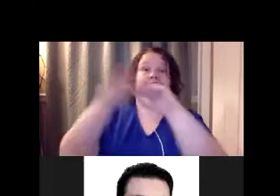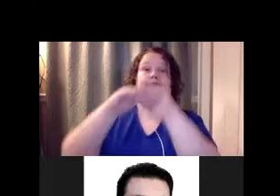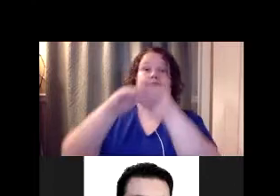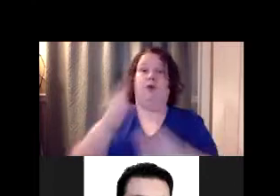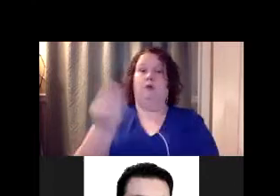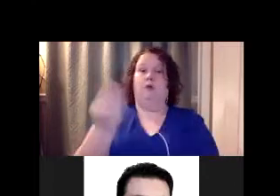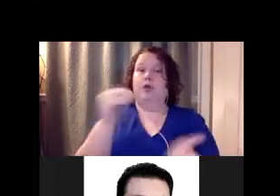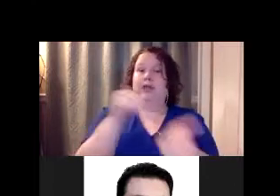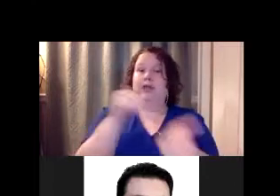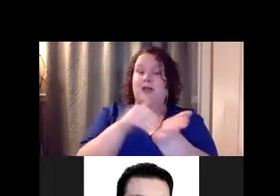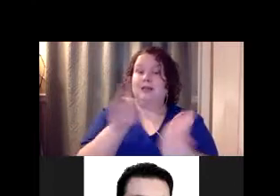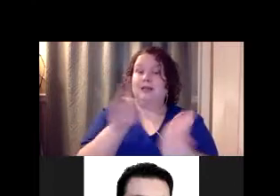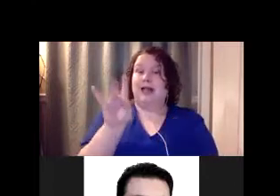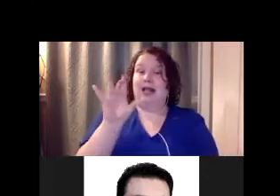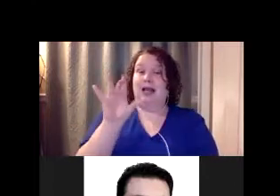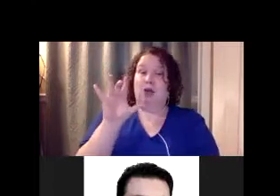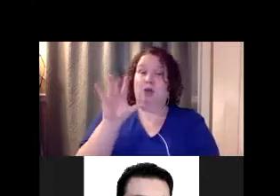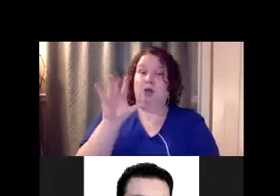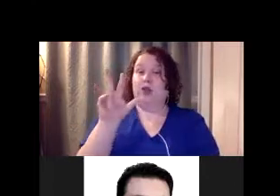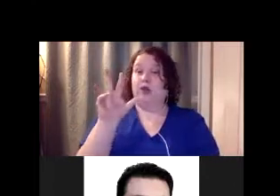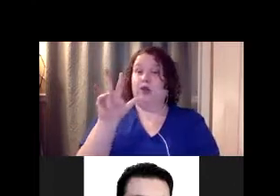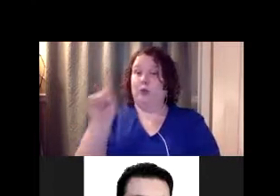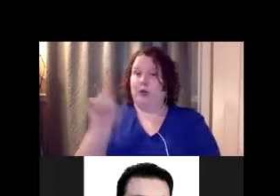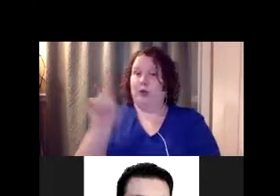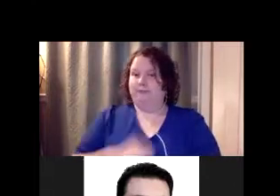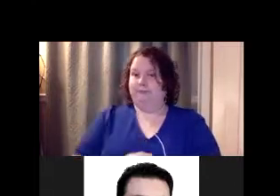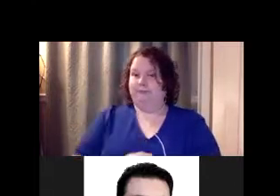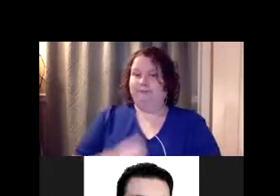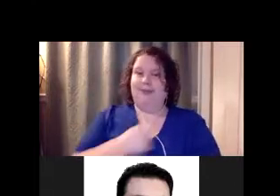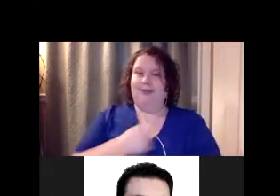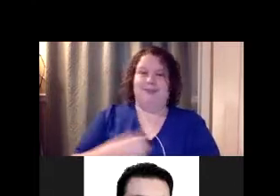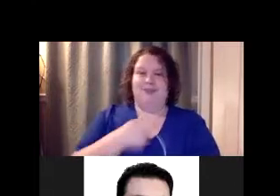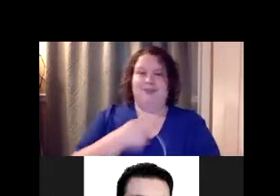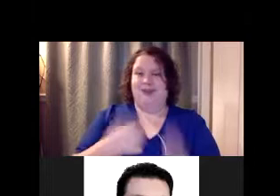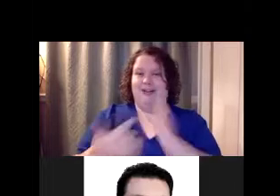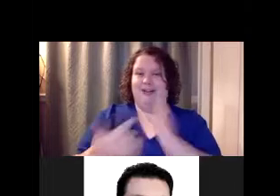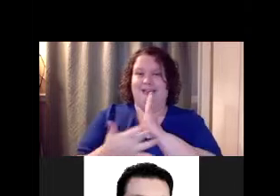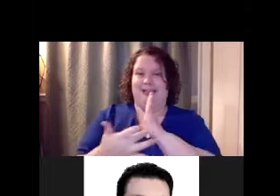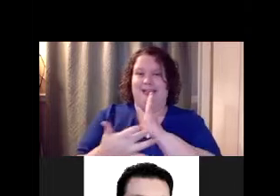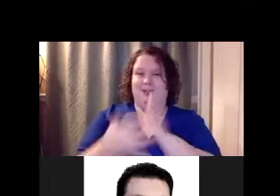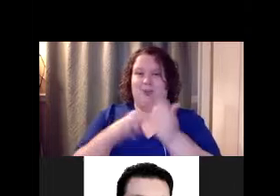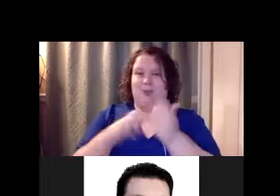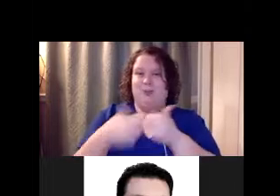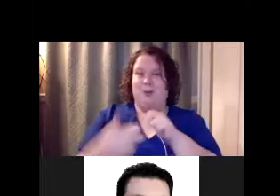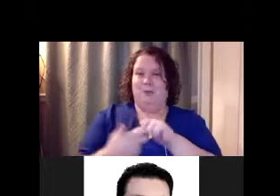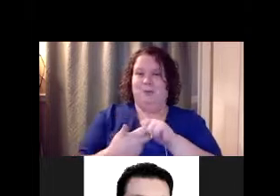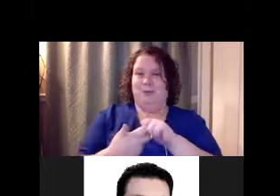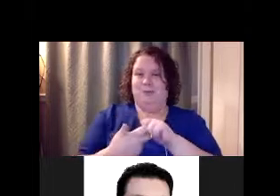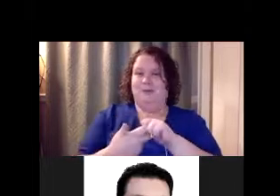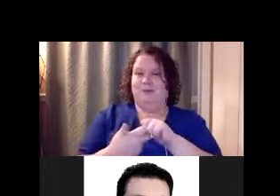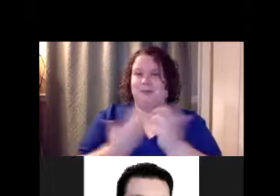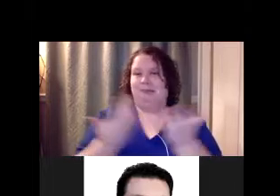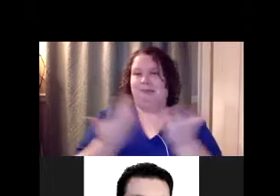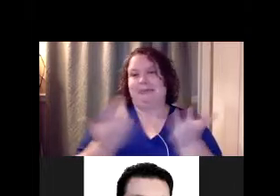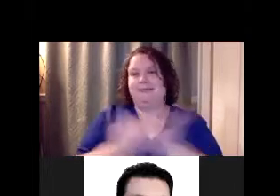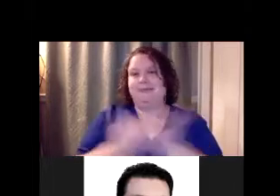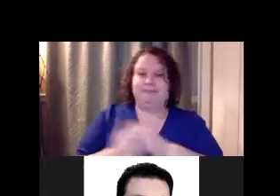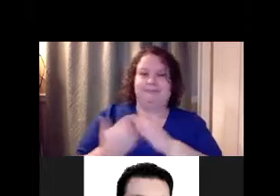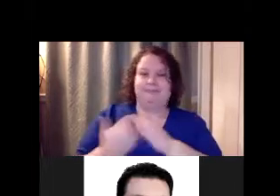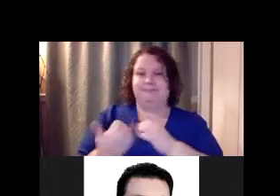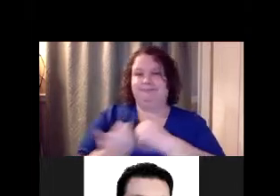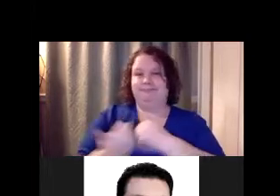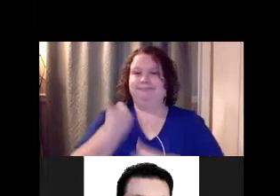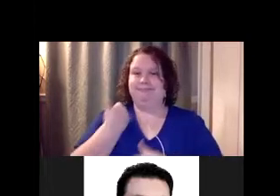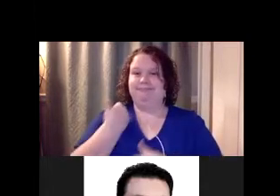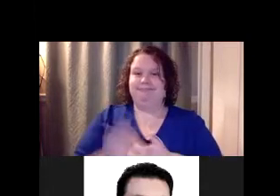14,831. I apologize for those technical challenges on the presenting part on my end. Yeah, I'm